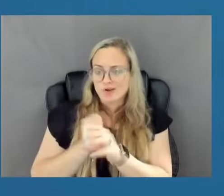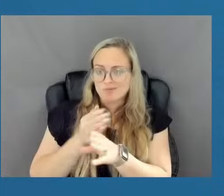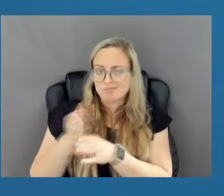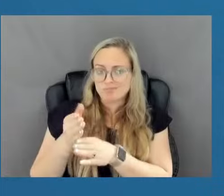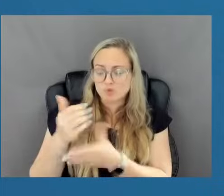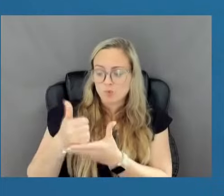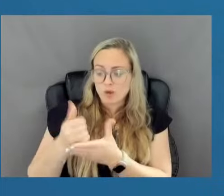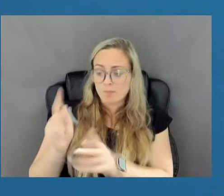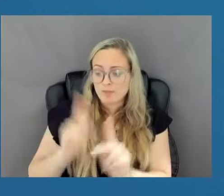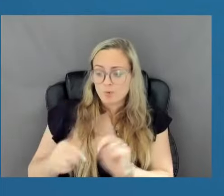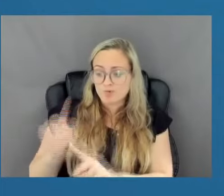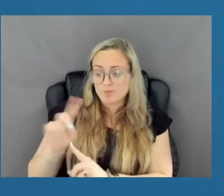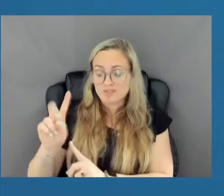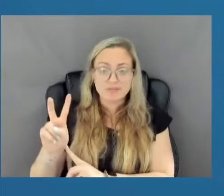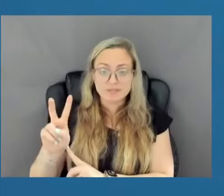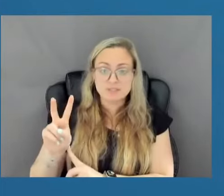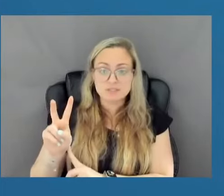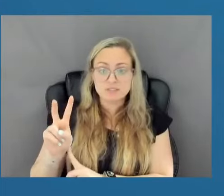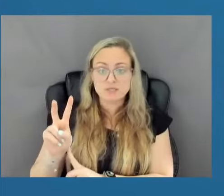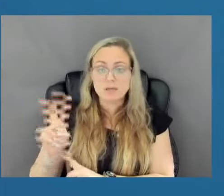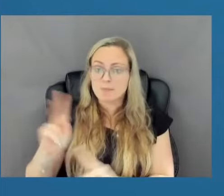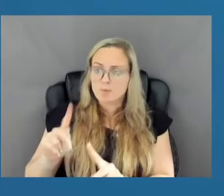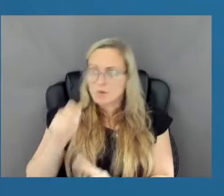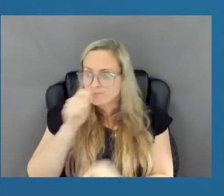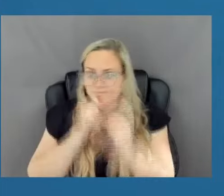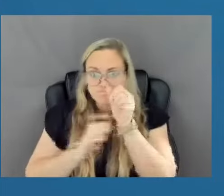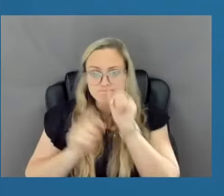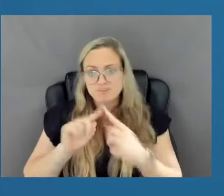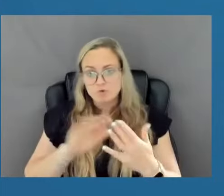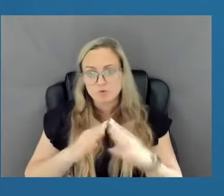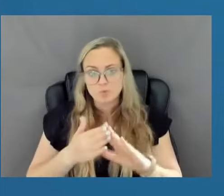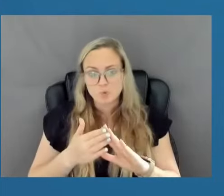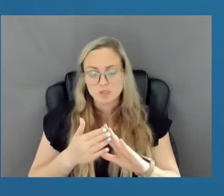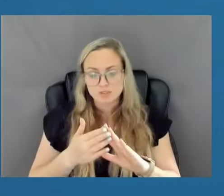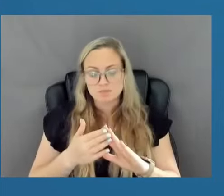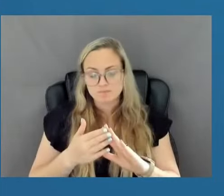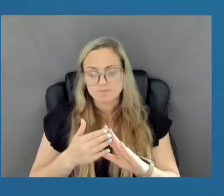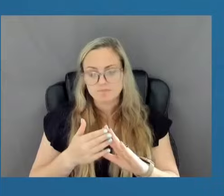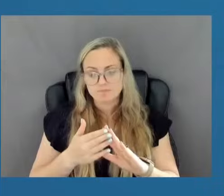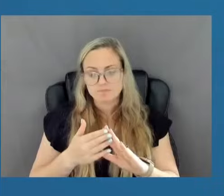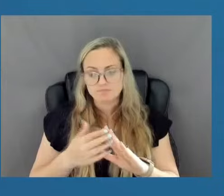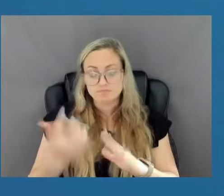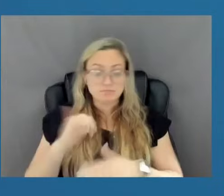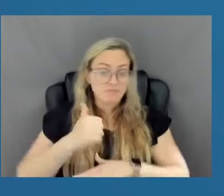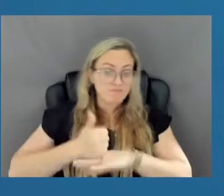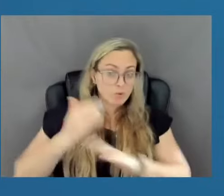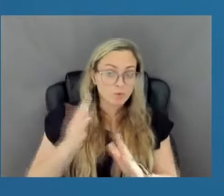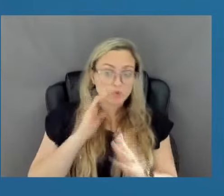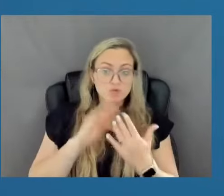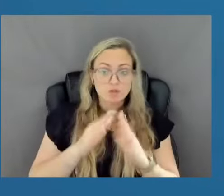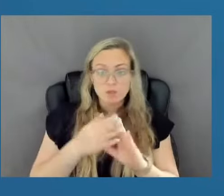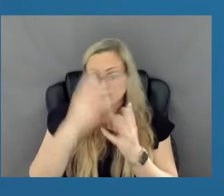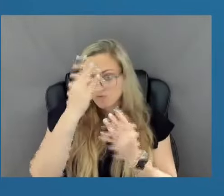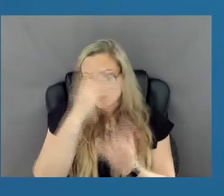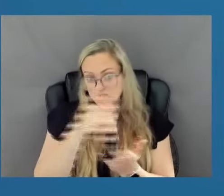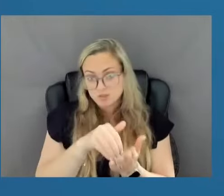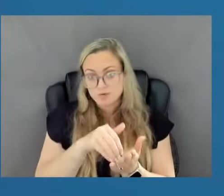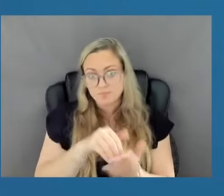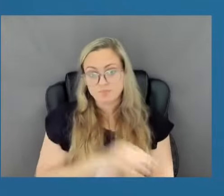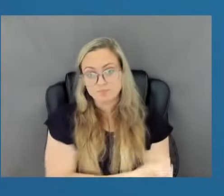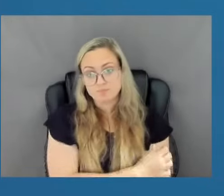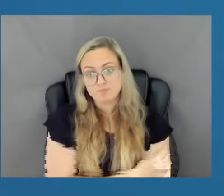domestic violence and people that were suffering in communities, became one of the founders of the Neighborhood Information Center in East